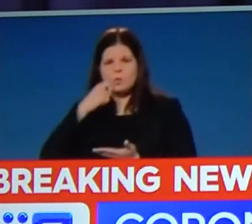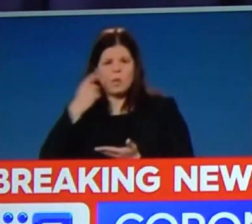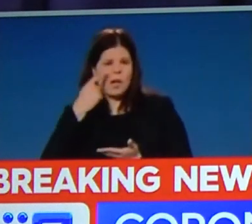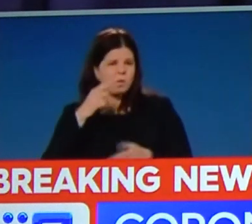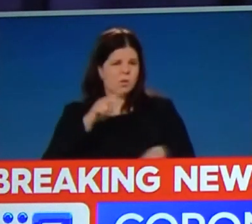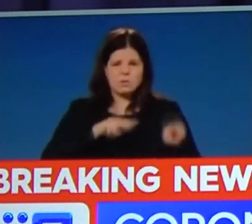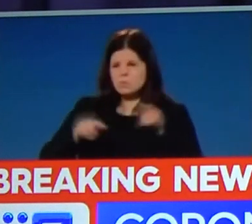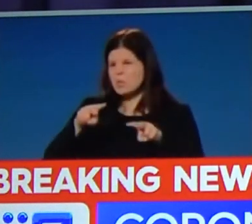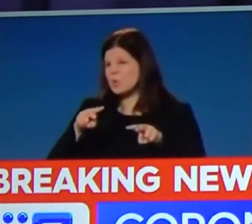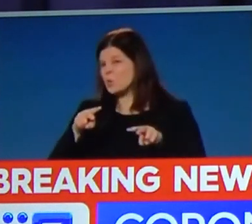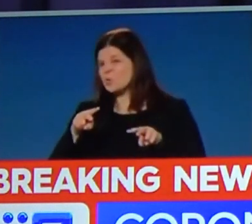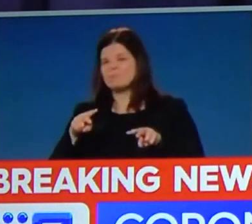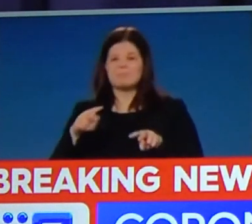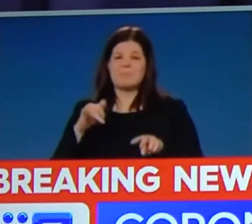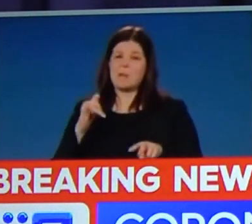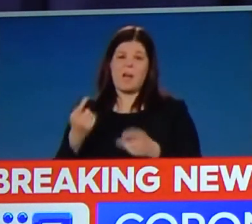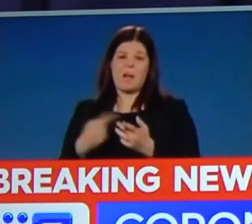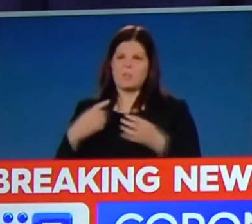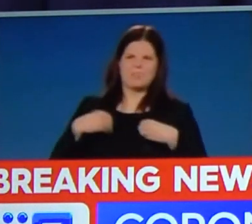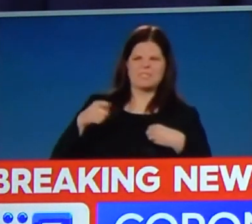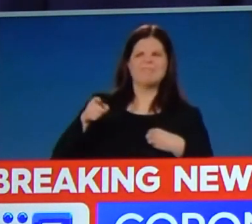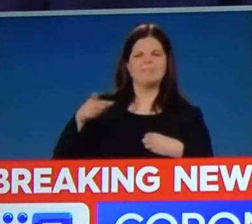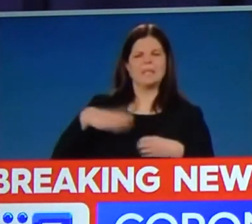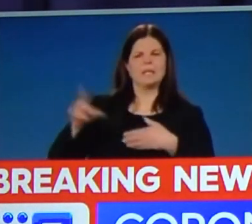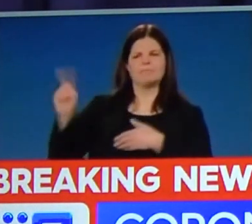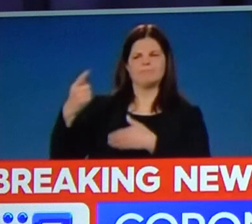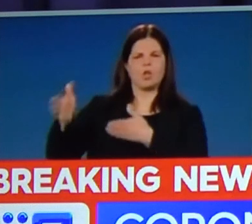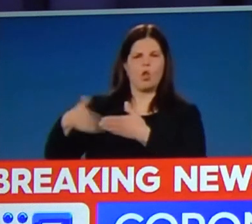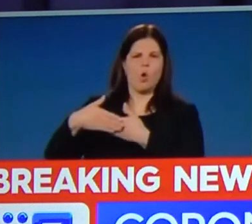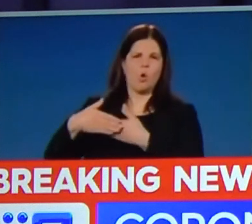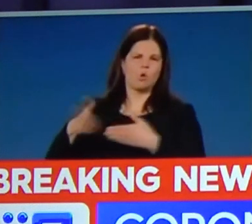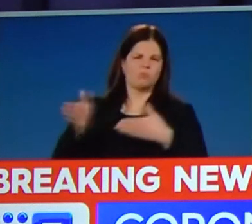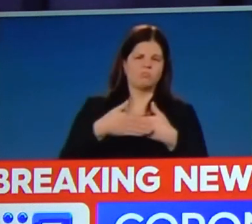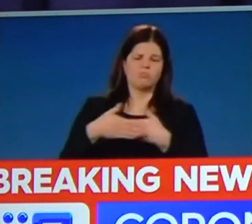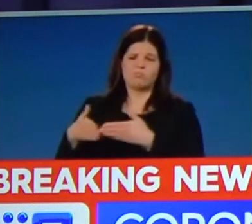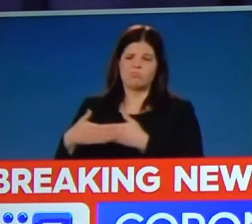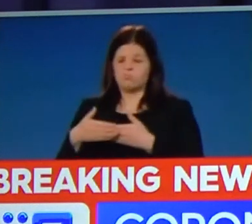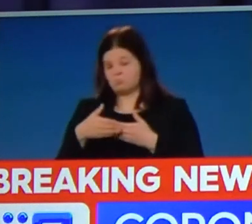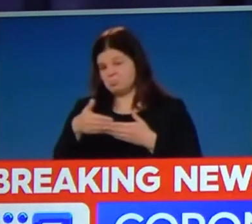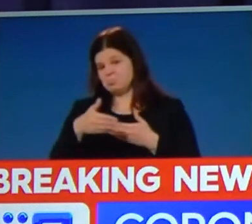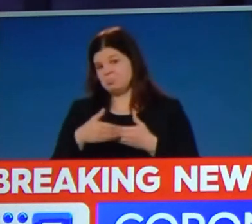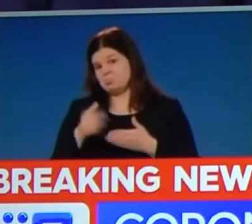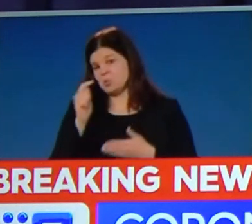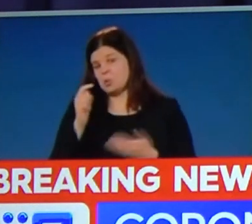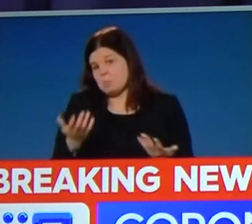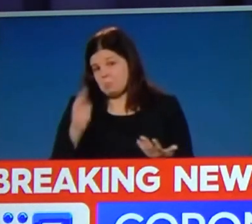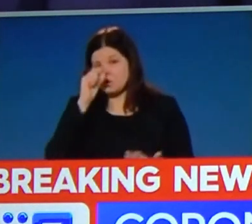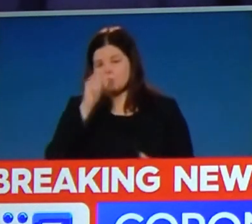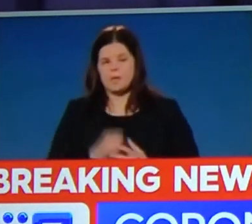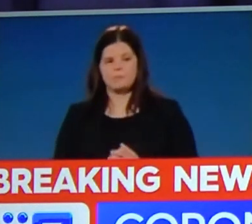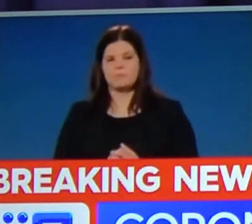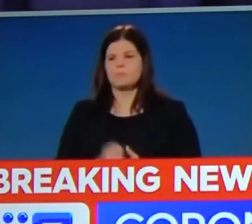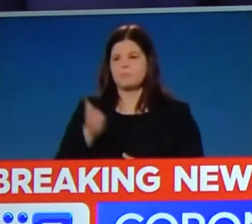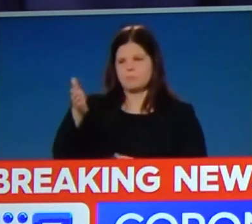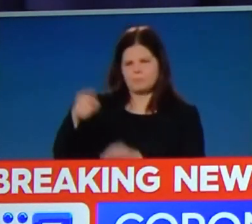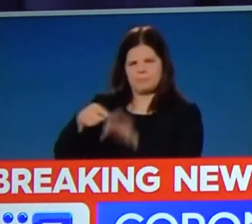and may have to make further decisions in these areas, and in some cases that may not be too far from now. Yeah, Tom. Prime Minister, just